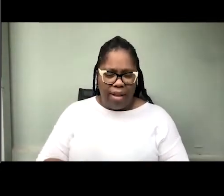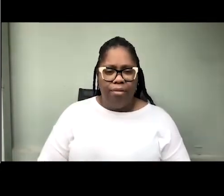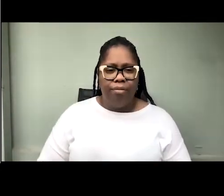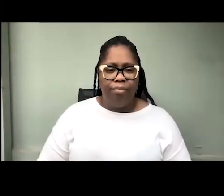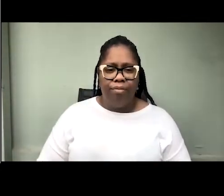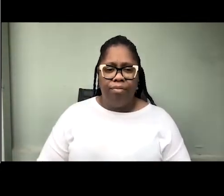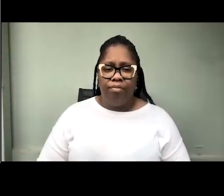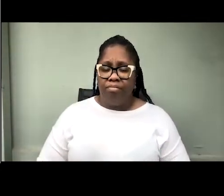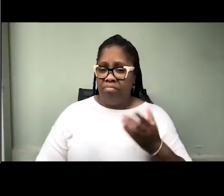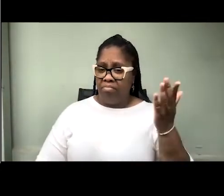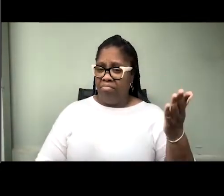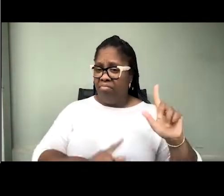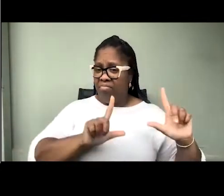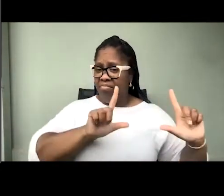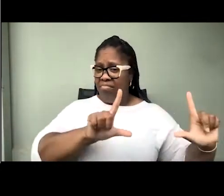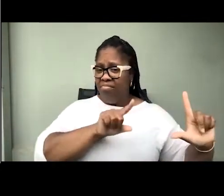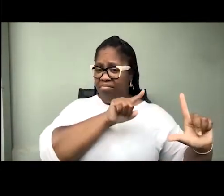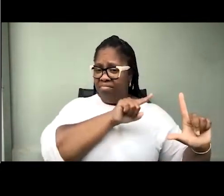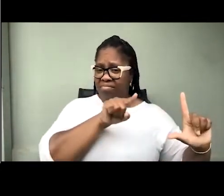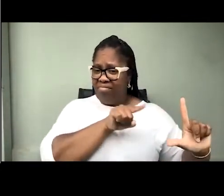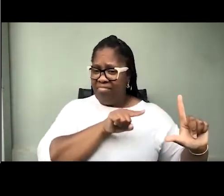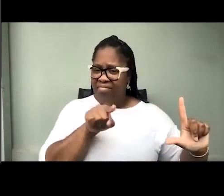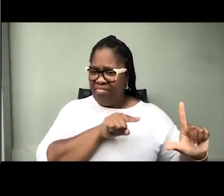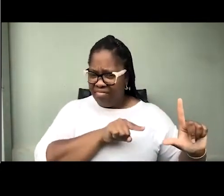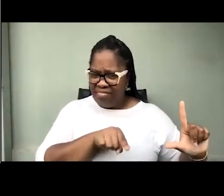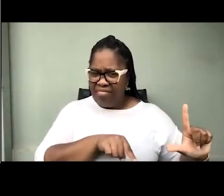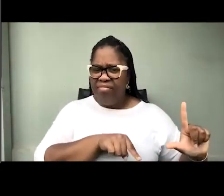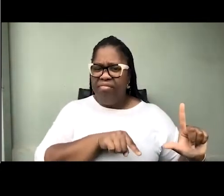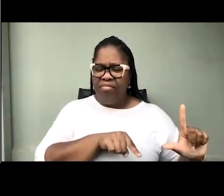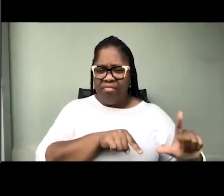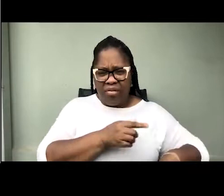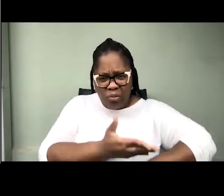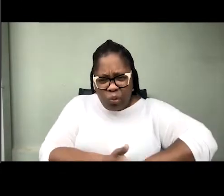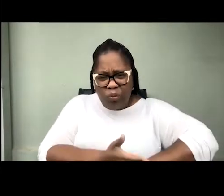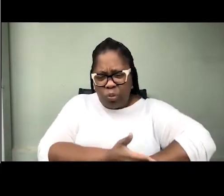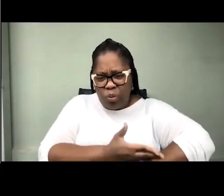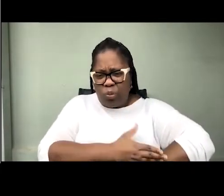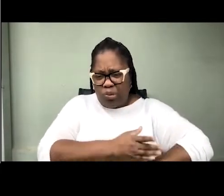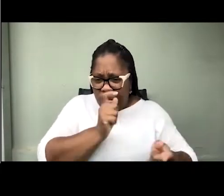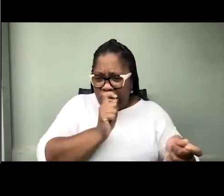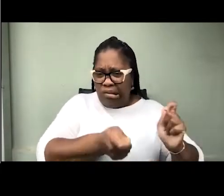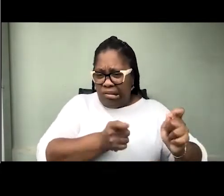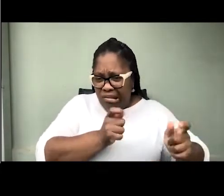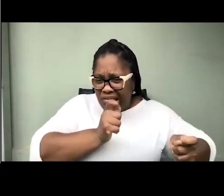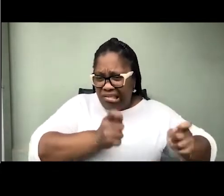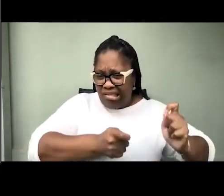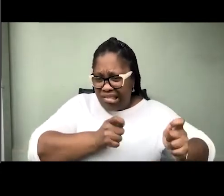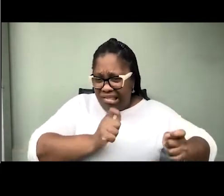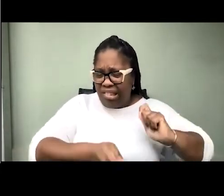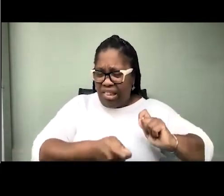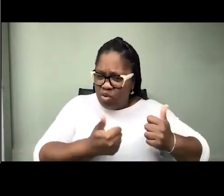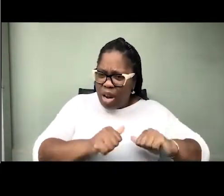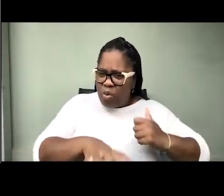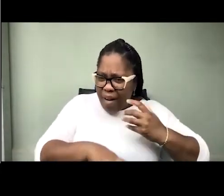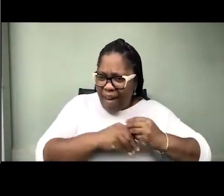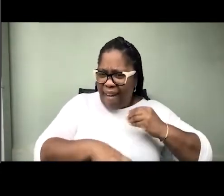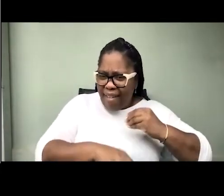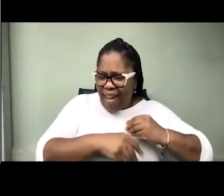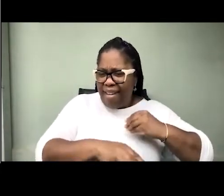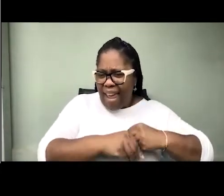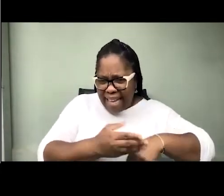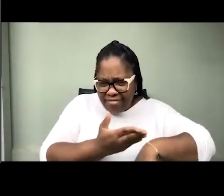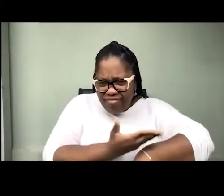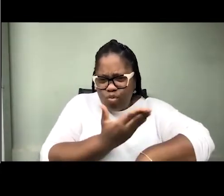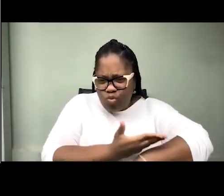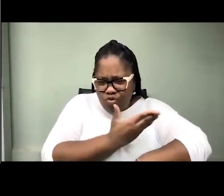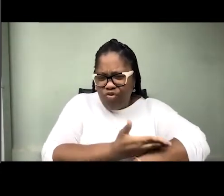this dashboard is it's continuous quality improvement through and through. We are constantly working on this. We'll be adding new